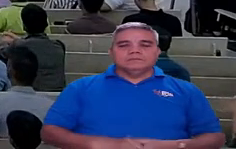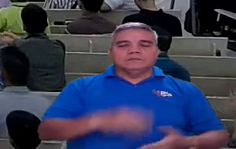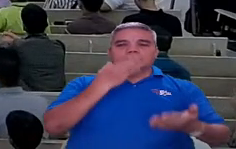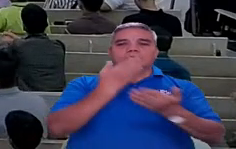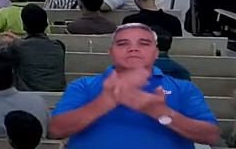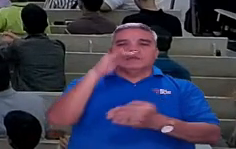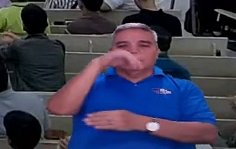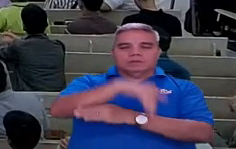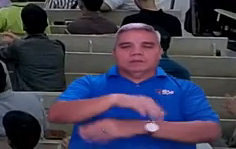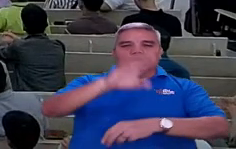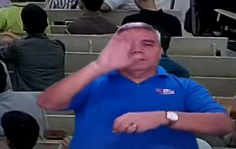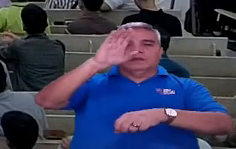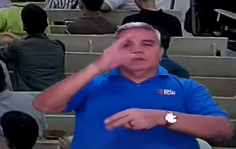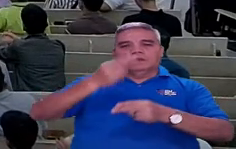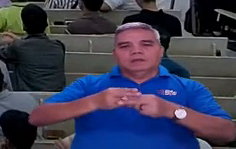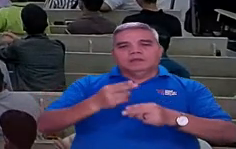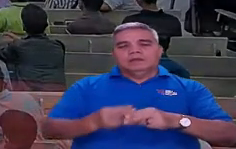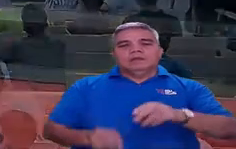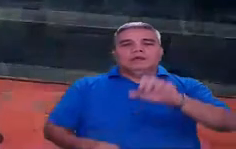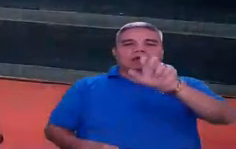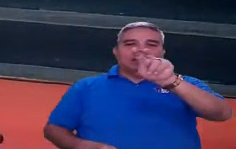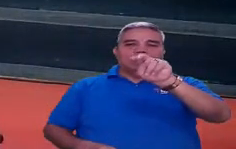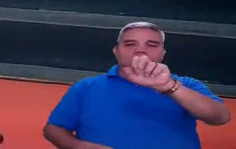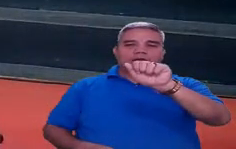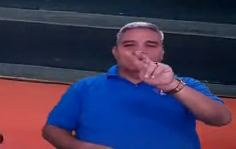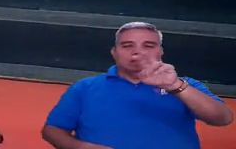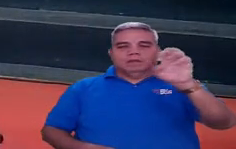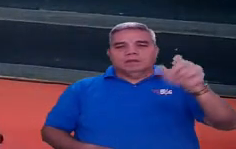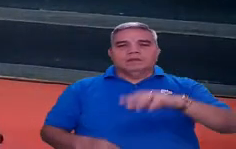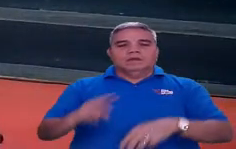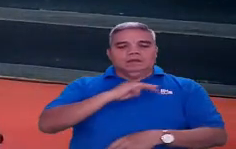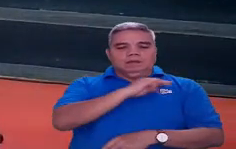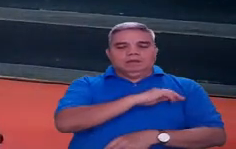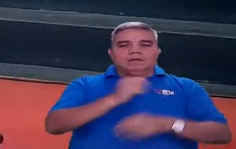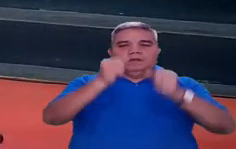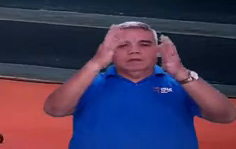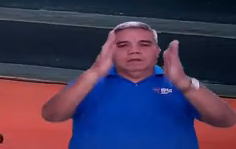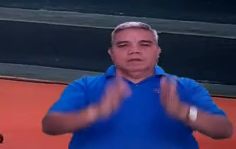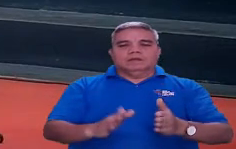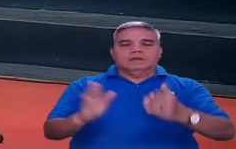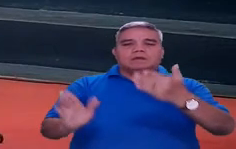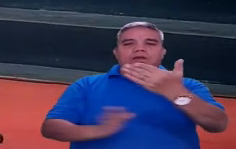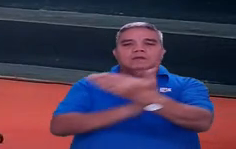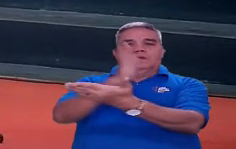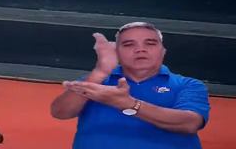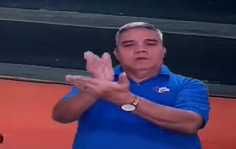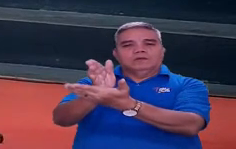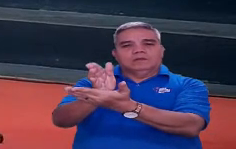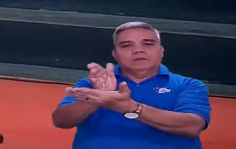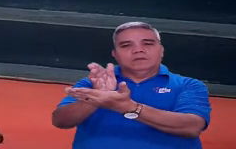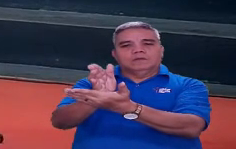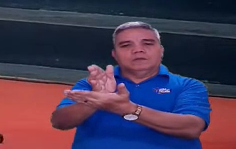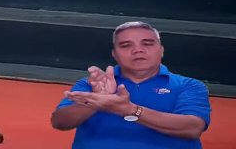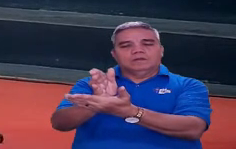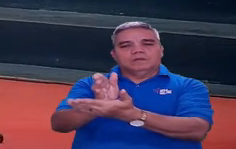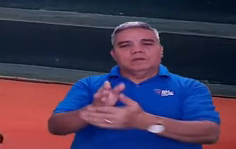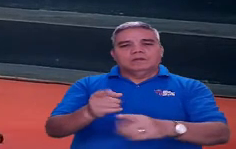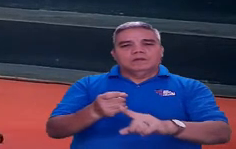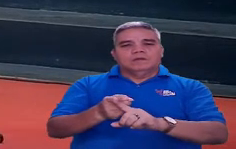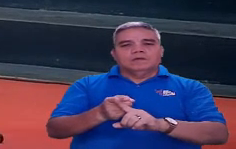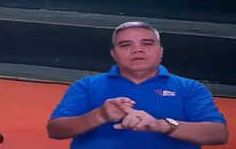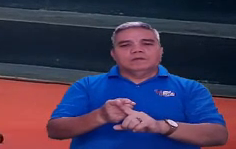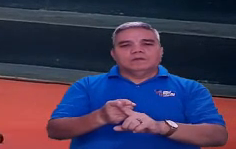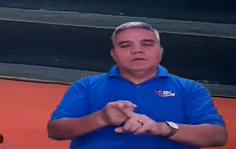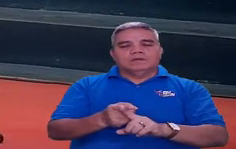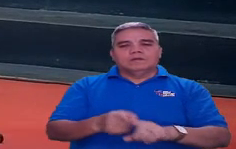Good evening, Church. My name is Melody Ann Loro. I'm your missionary, single lady missionary to Creative